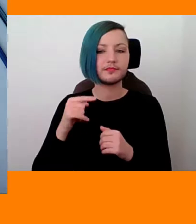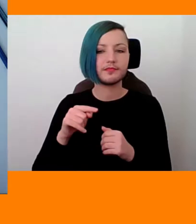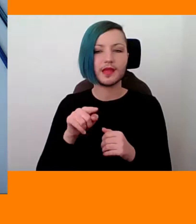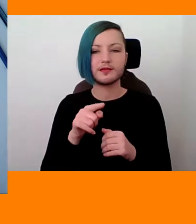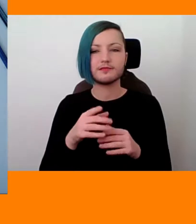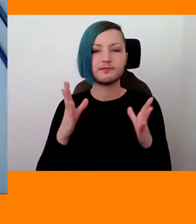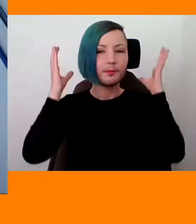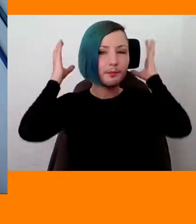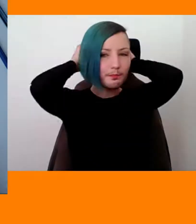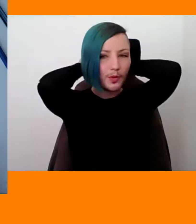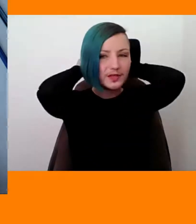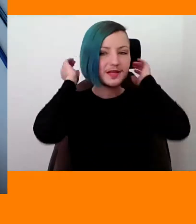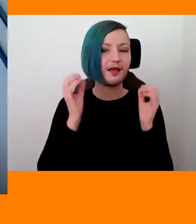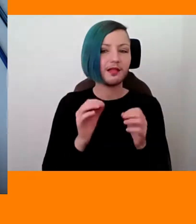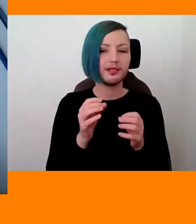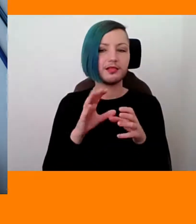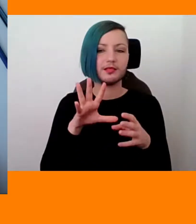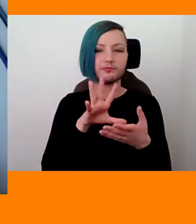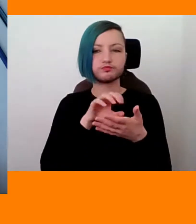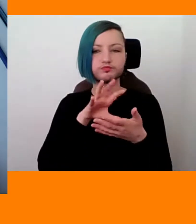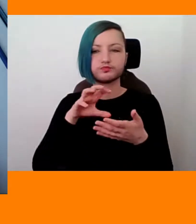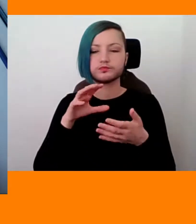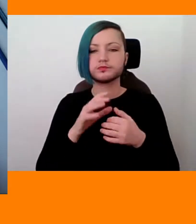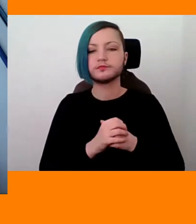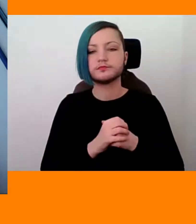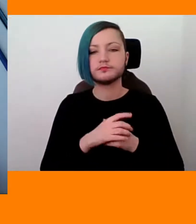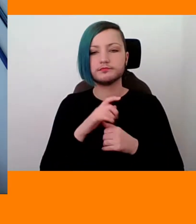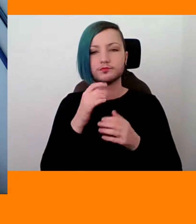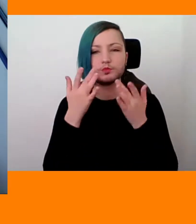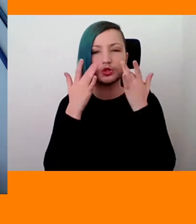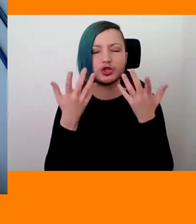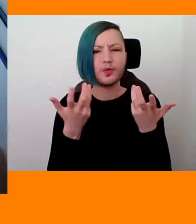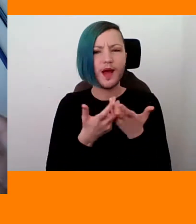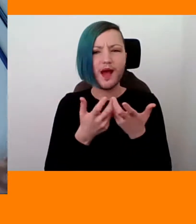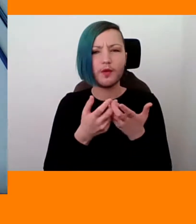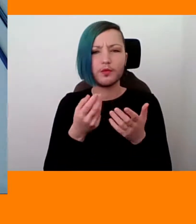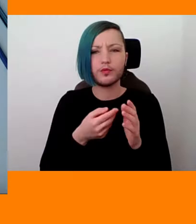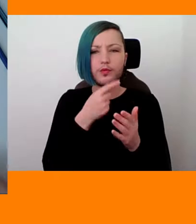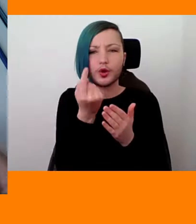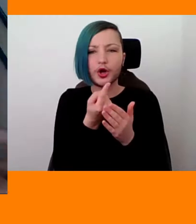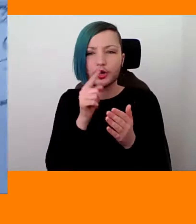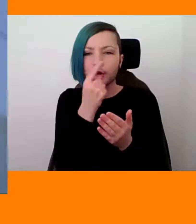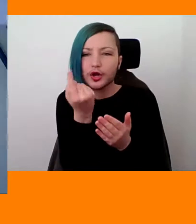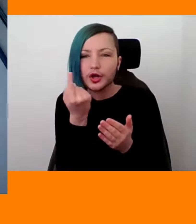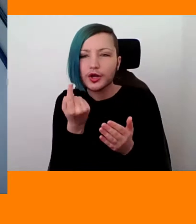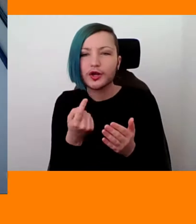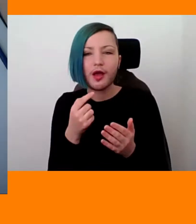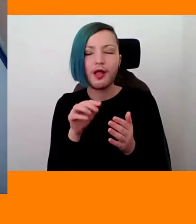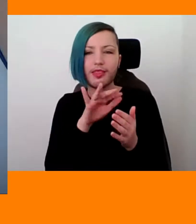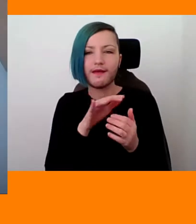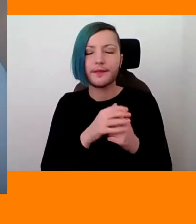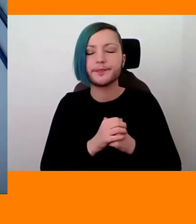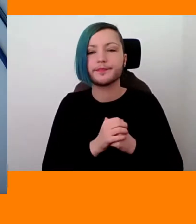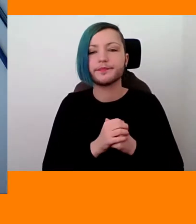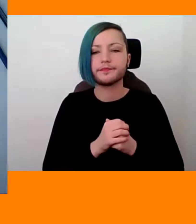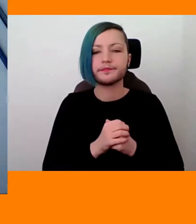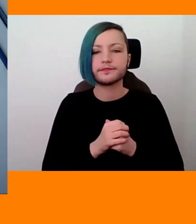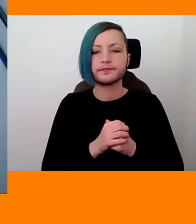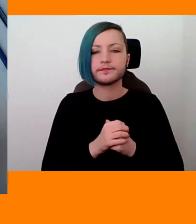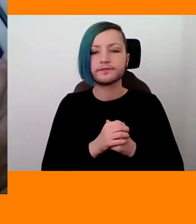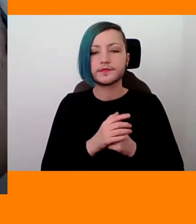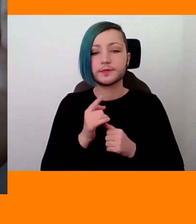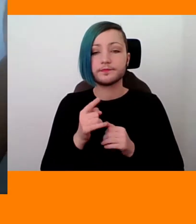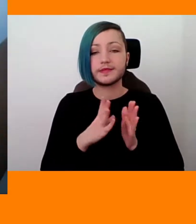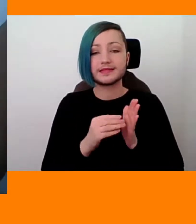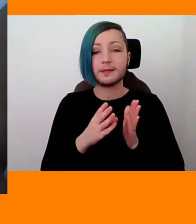part of a ponytail. And I'm going to show you how to draw curls in there. So for this one, I'm